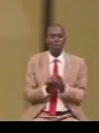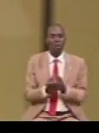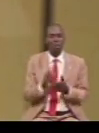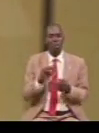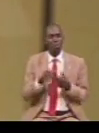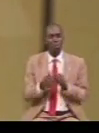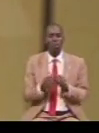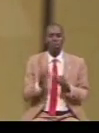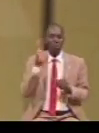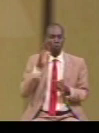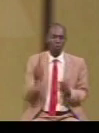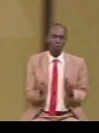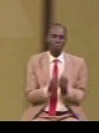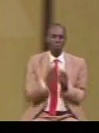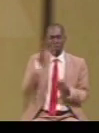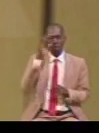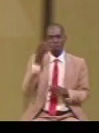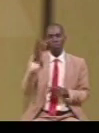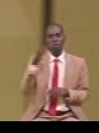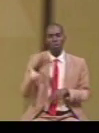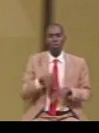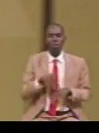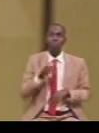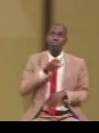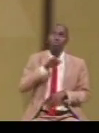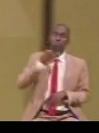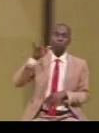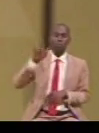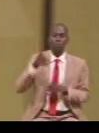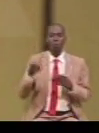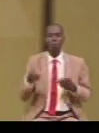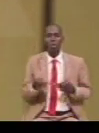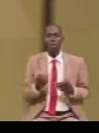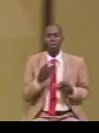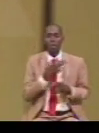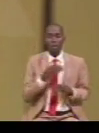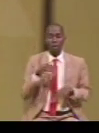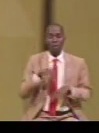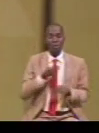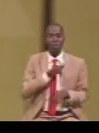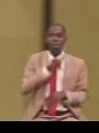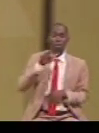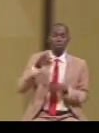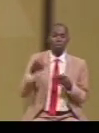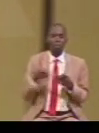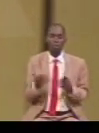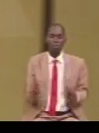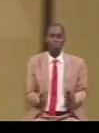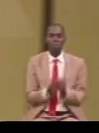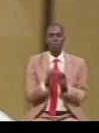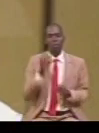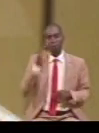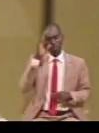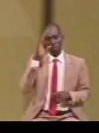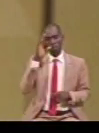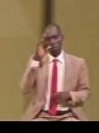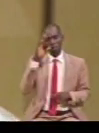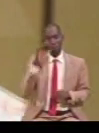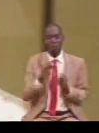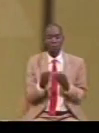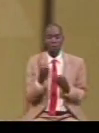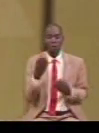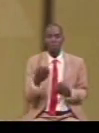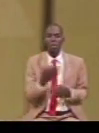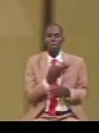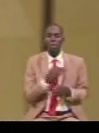So we'll meet him at the airport. And then we went. And eventually we met him. So Jesus prayed. We didn't tell him